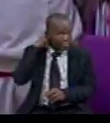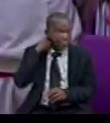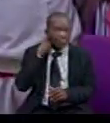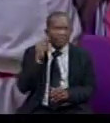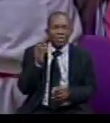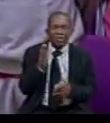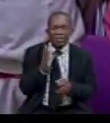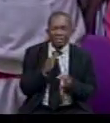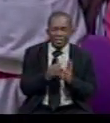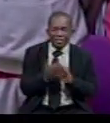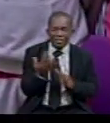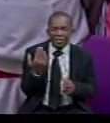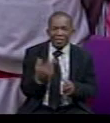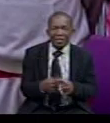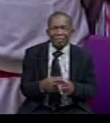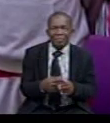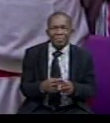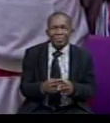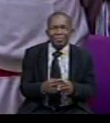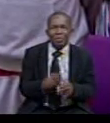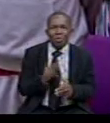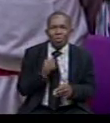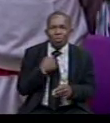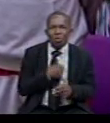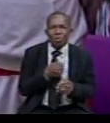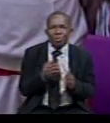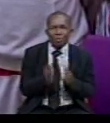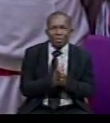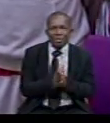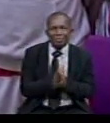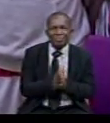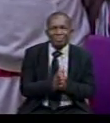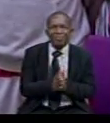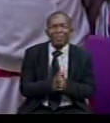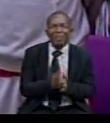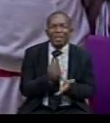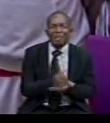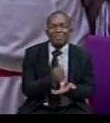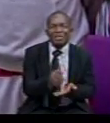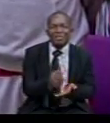In Jesus' name we pray.